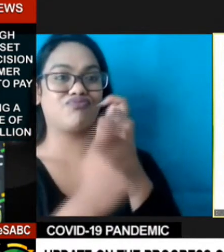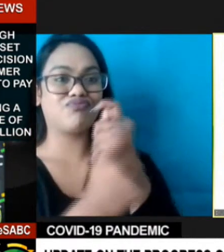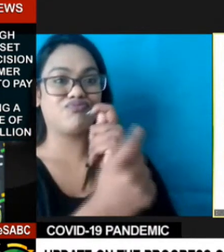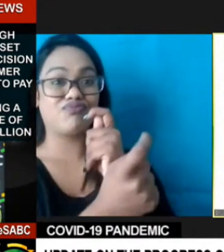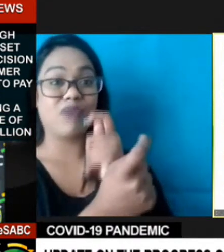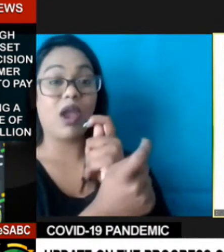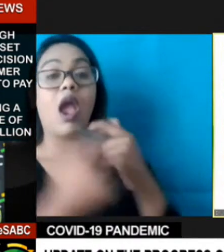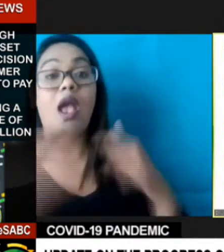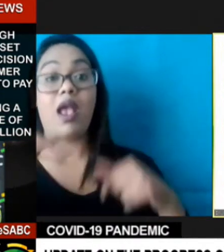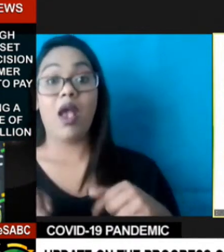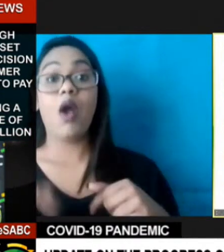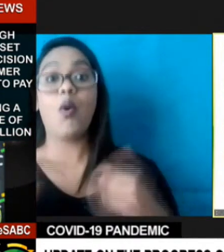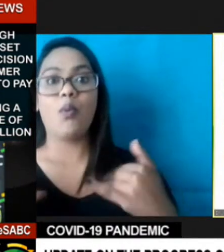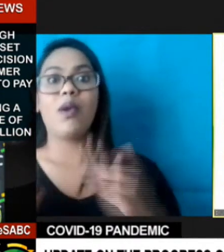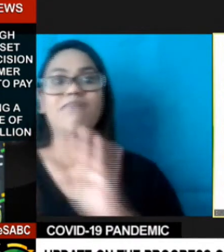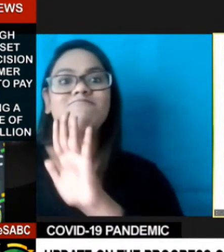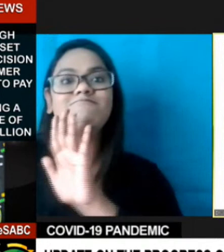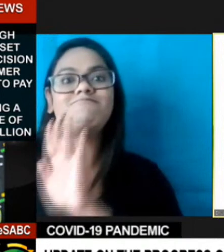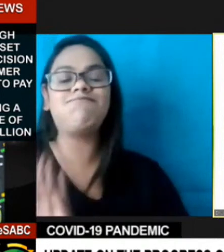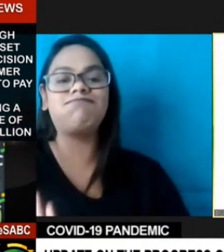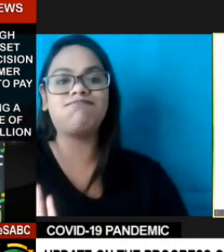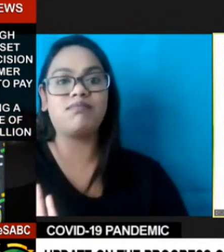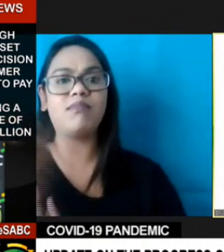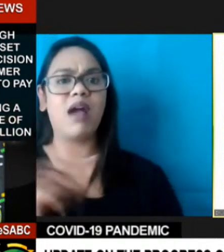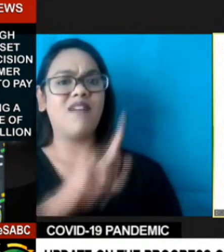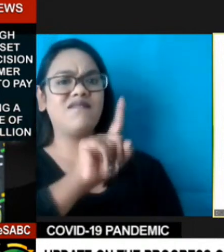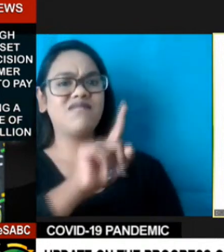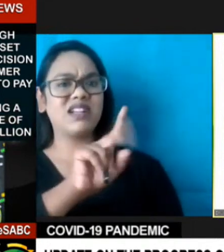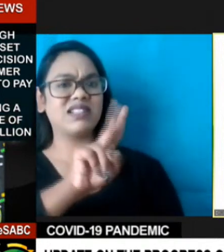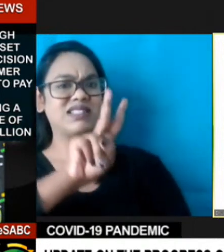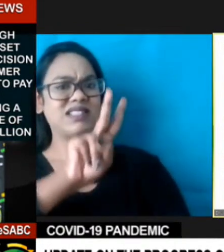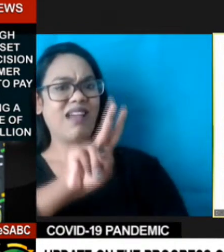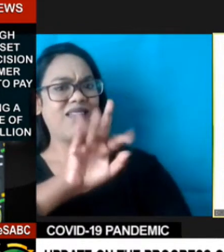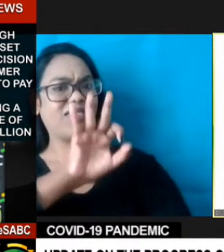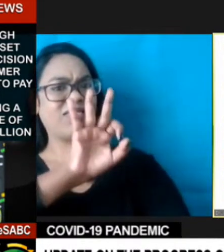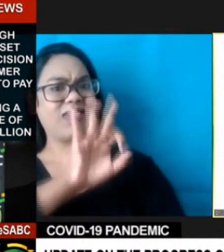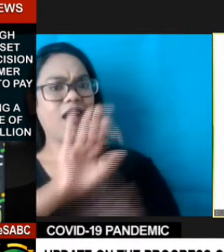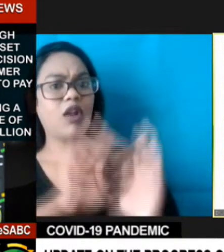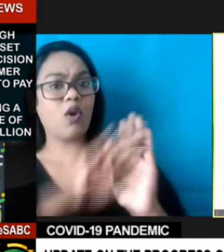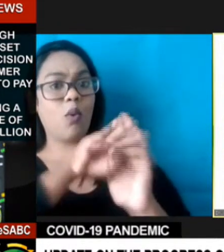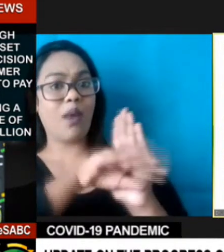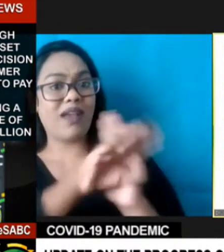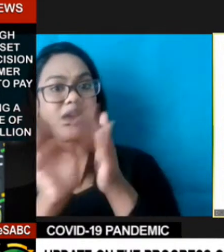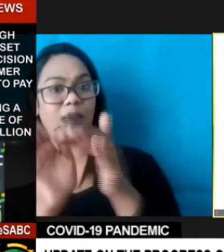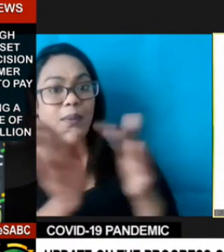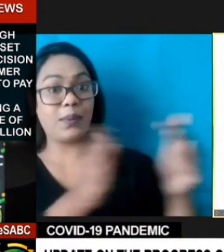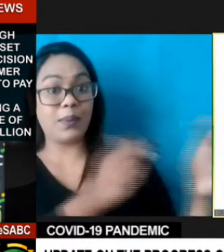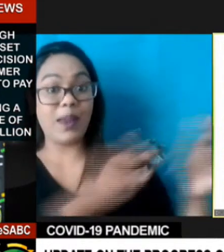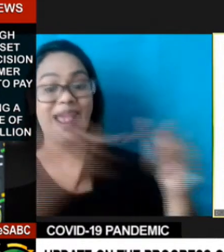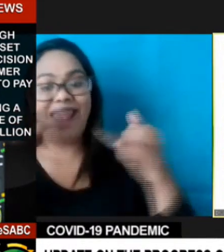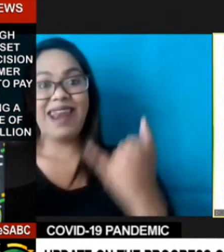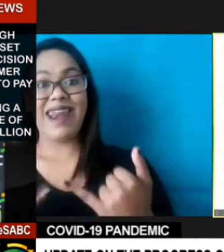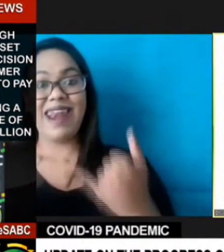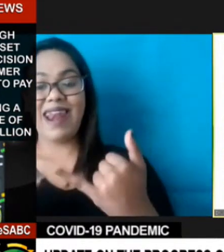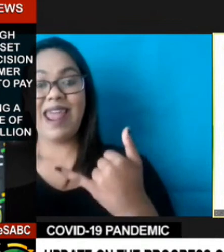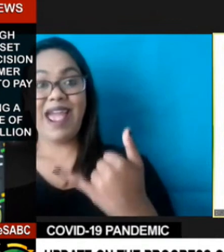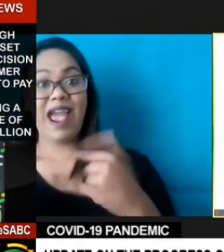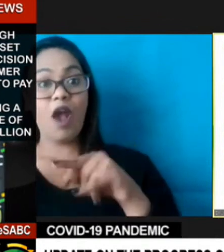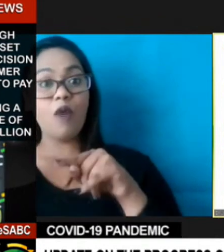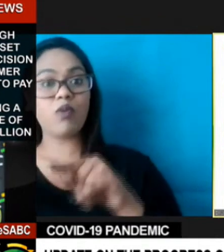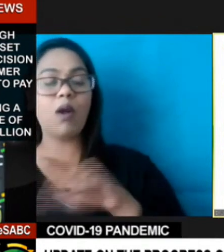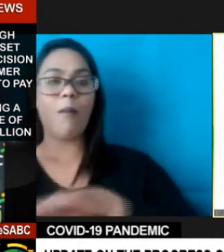waves, with a weekly average new infections of more than 37 per 100,000 of